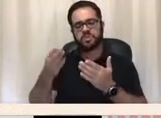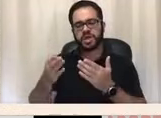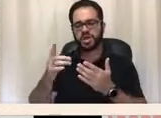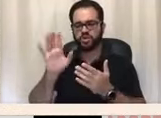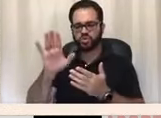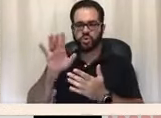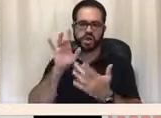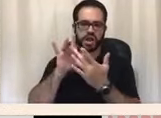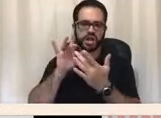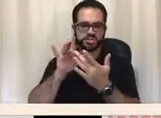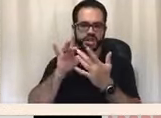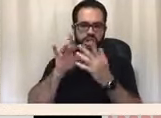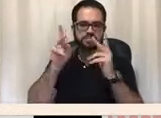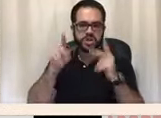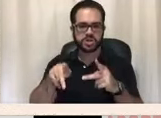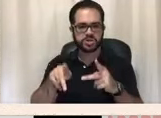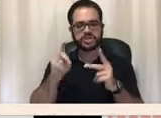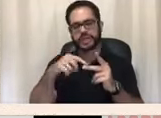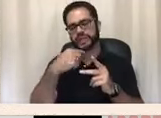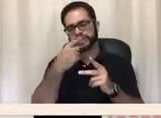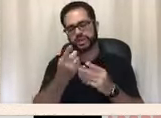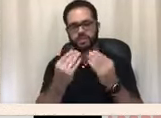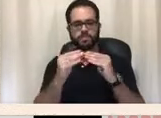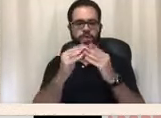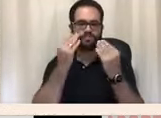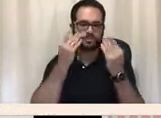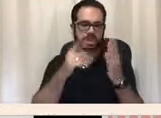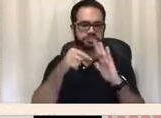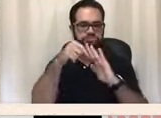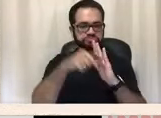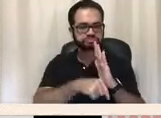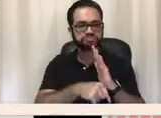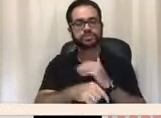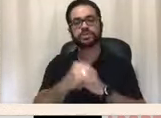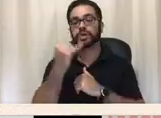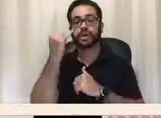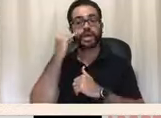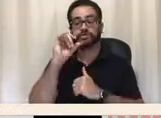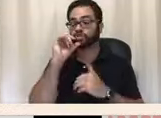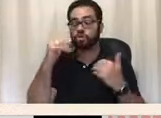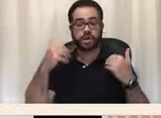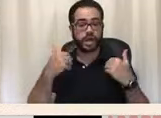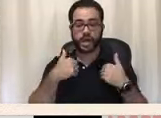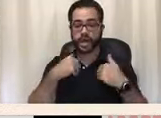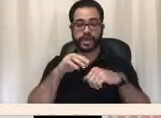person that can give you information. If there is not an